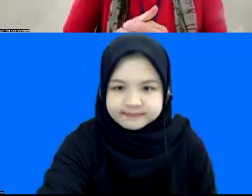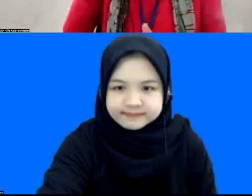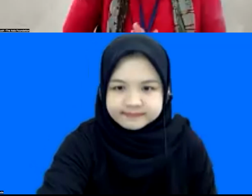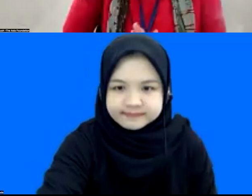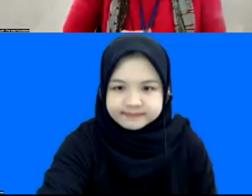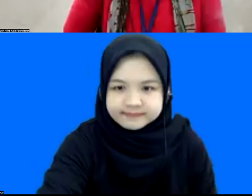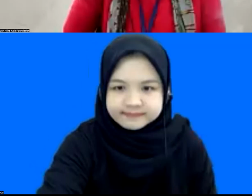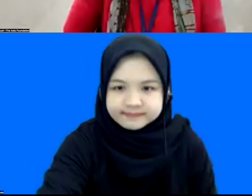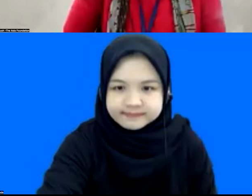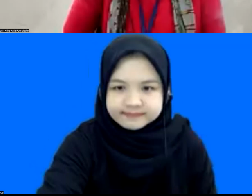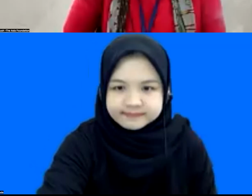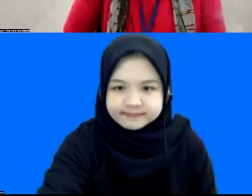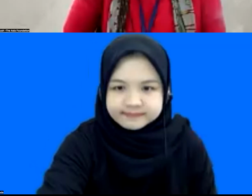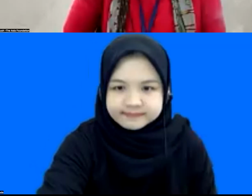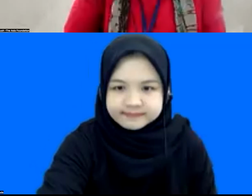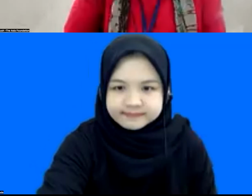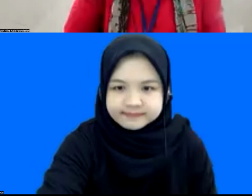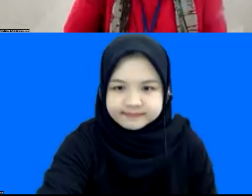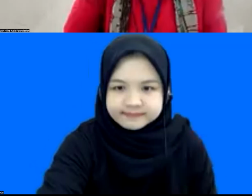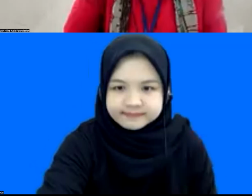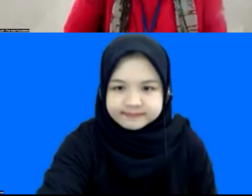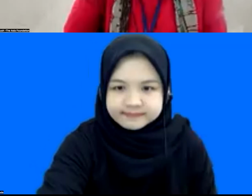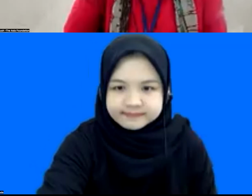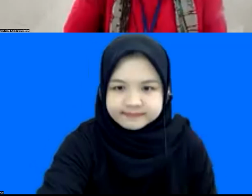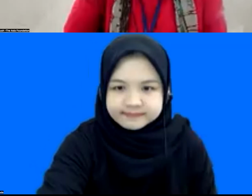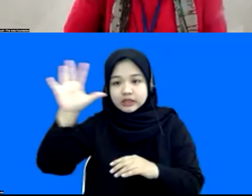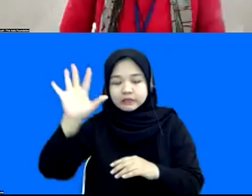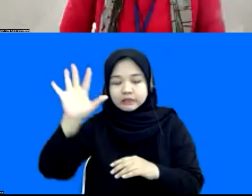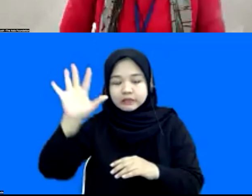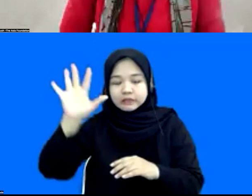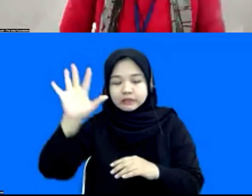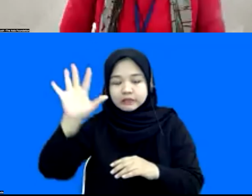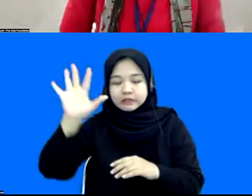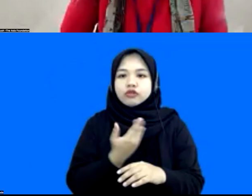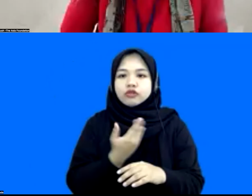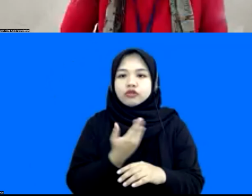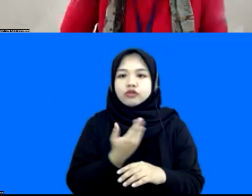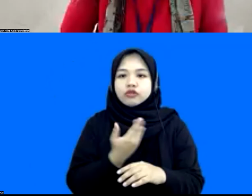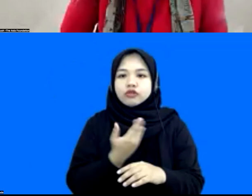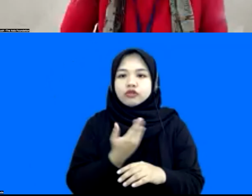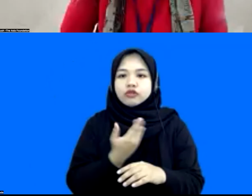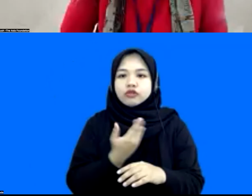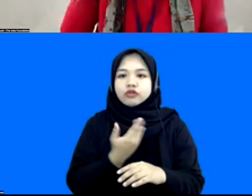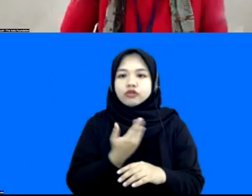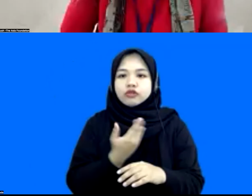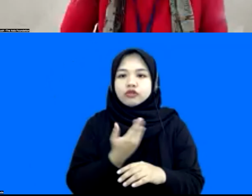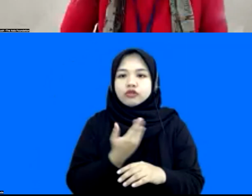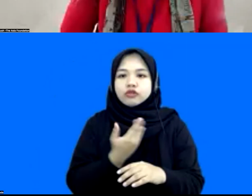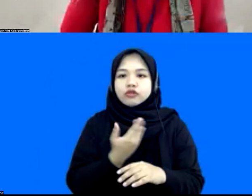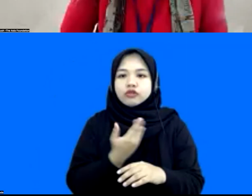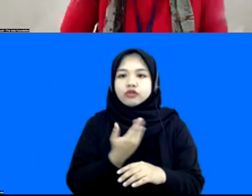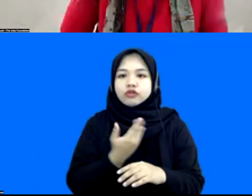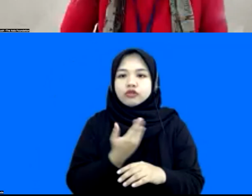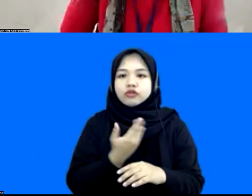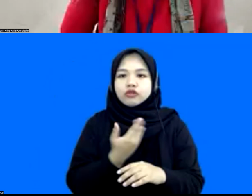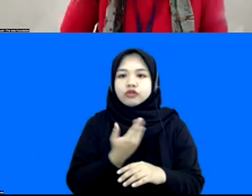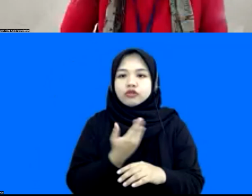we are also willing to support other cities to apply for international finance